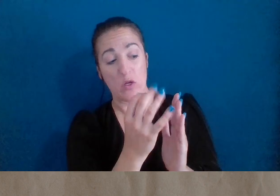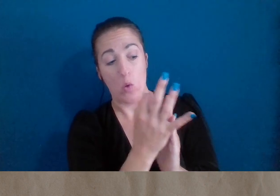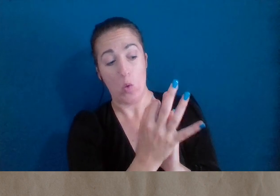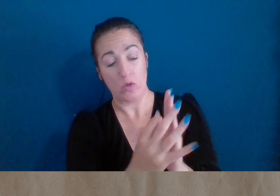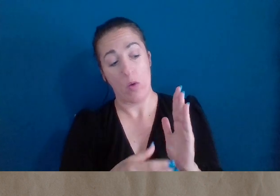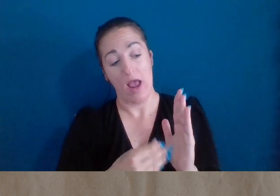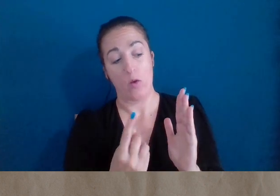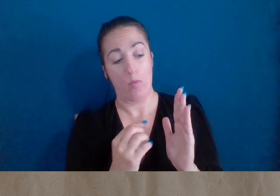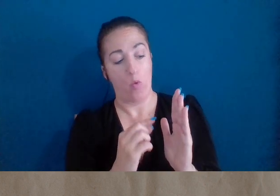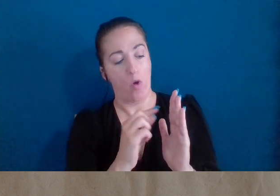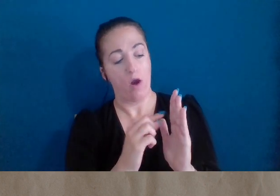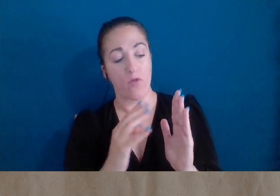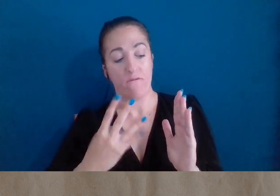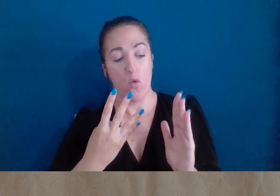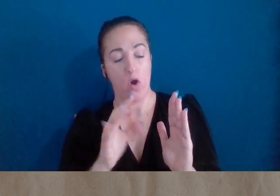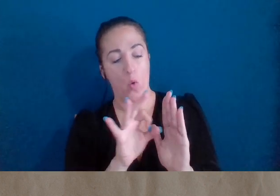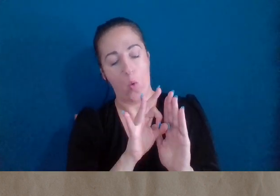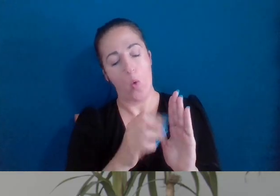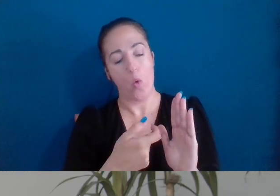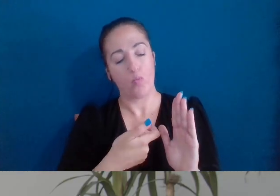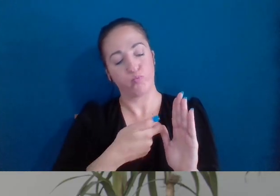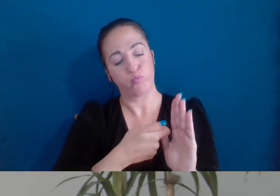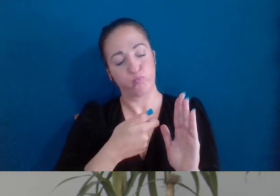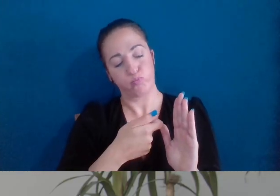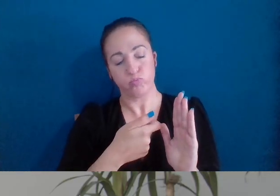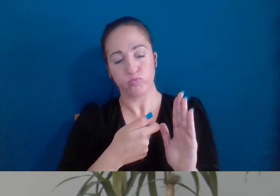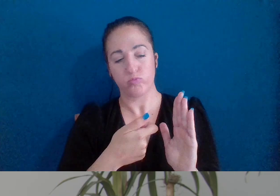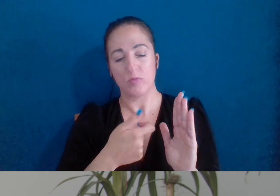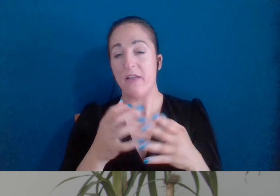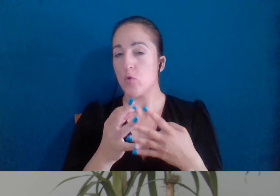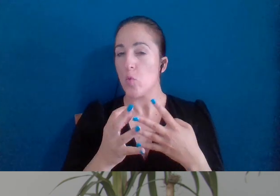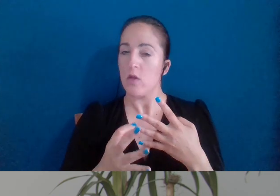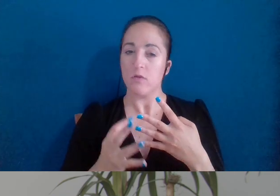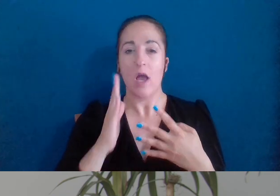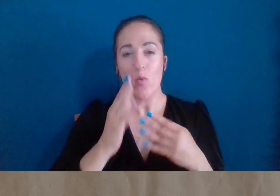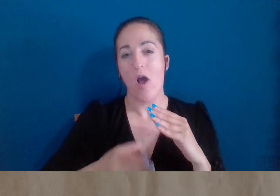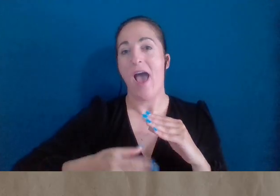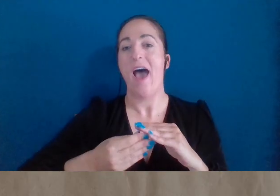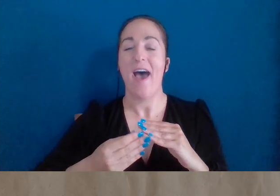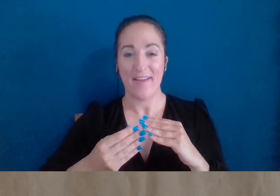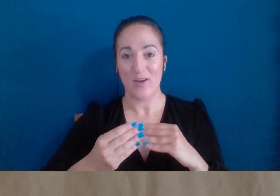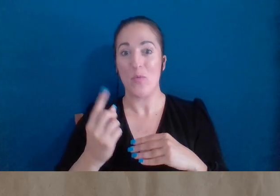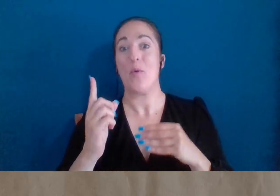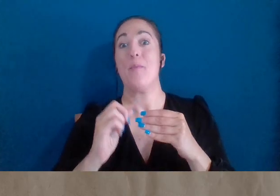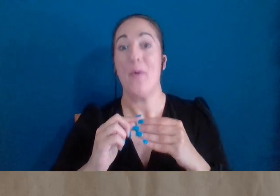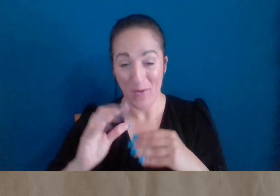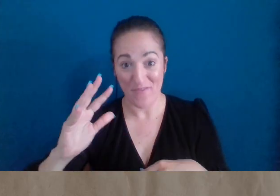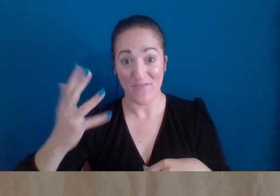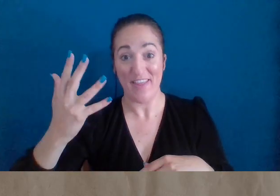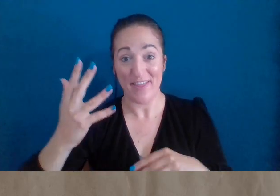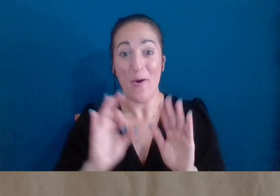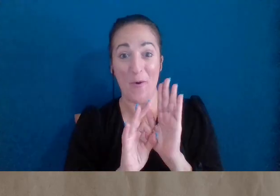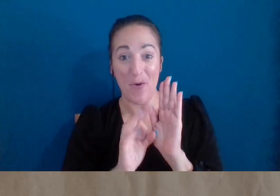another one right there. And maybe I'll add one right there for choices. Everyone likes